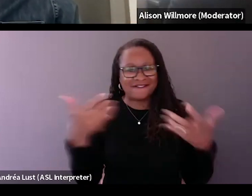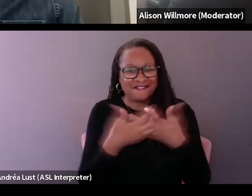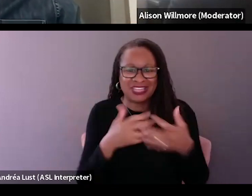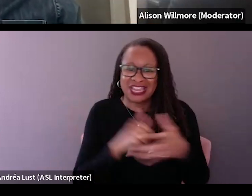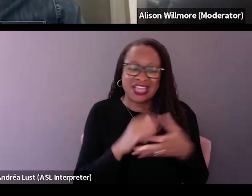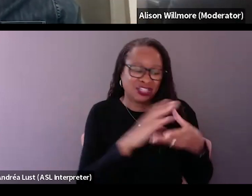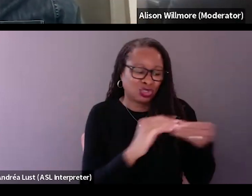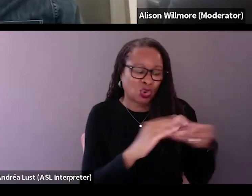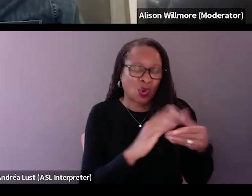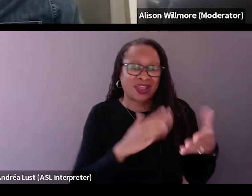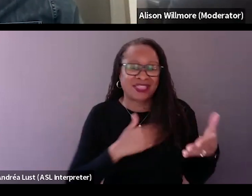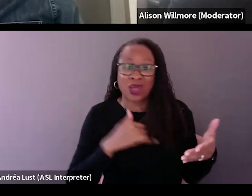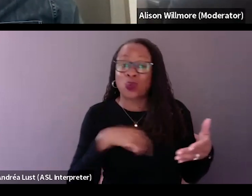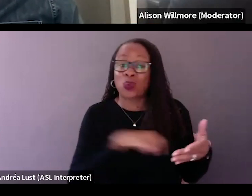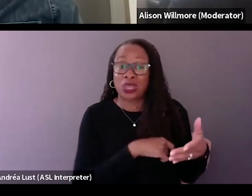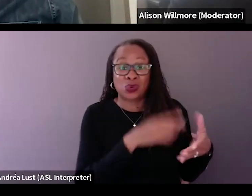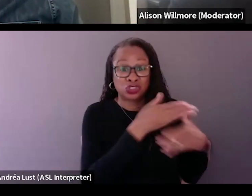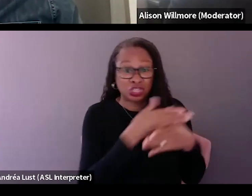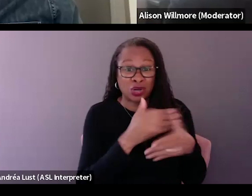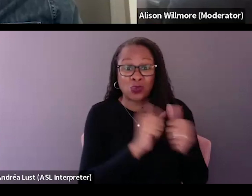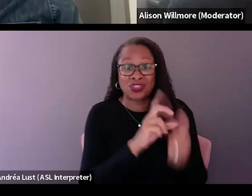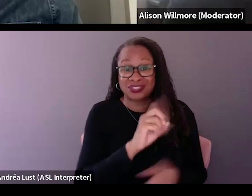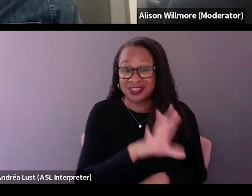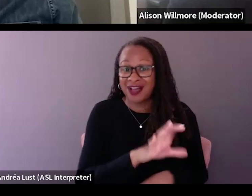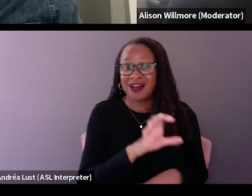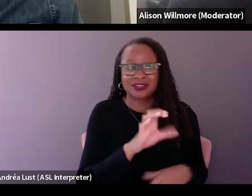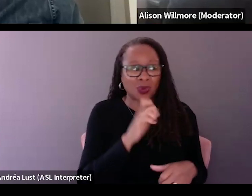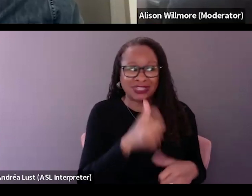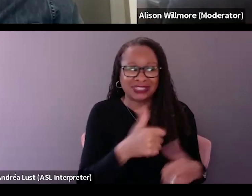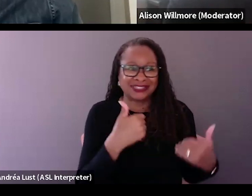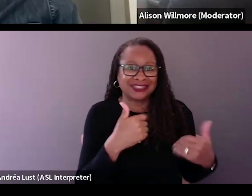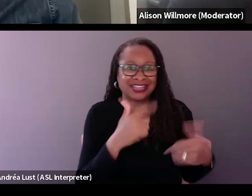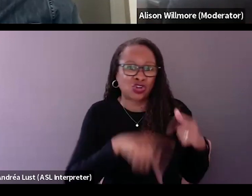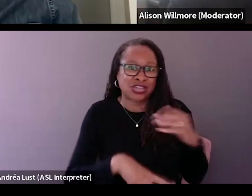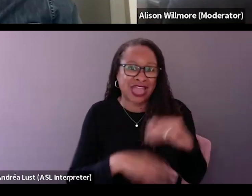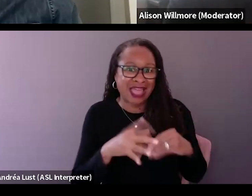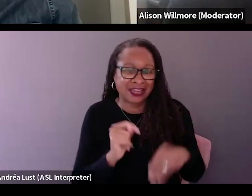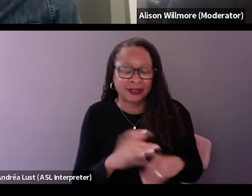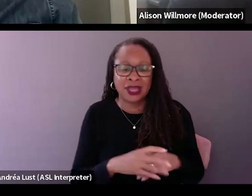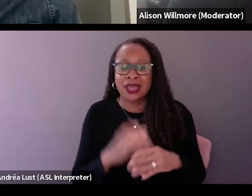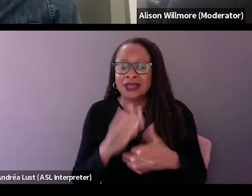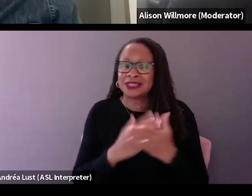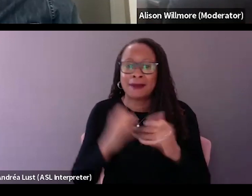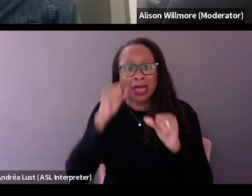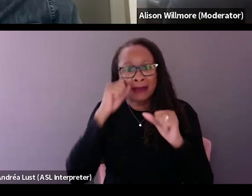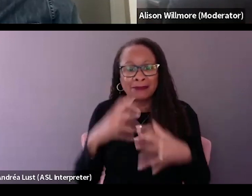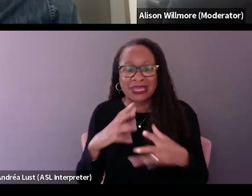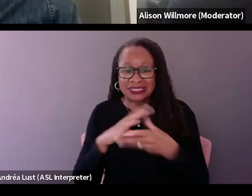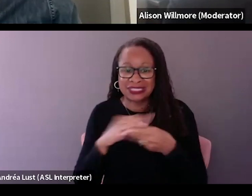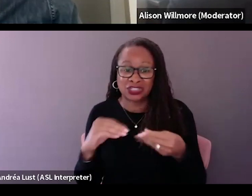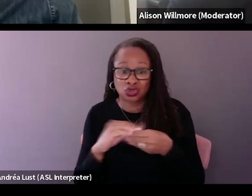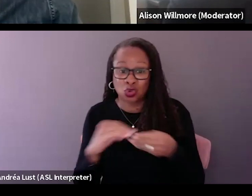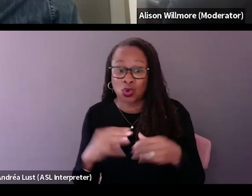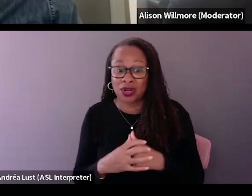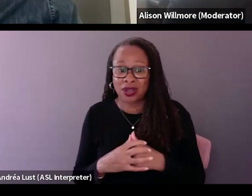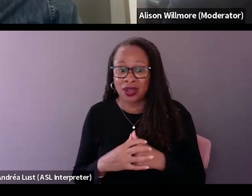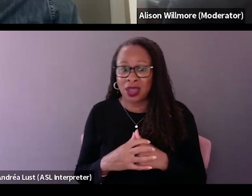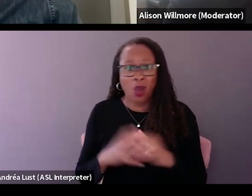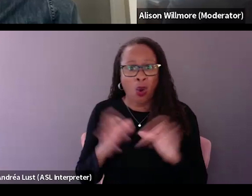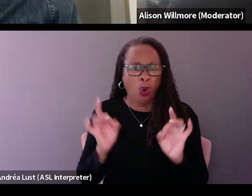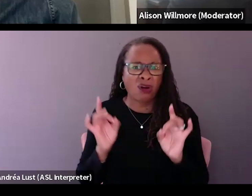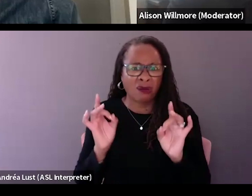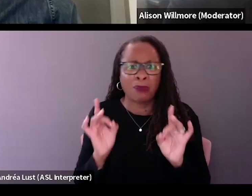point. Some amazing stories, amazingly horrifying stories of what it was like to be that